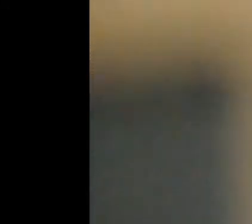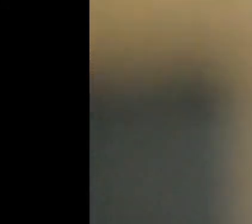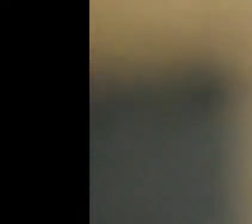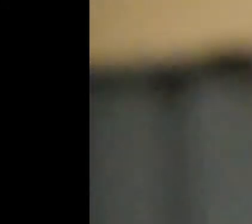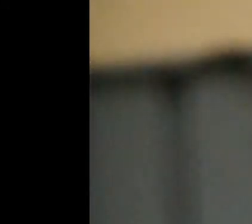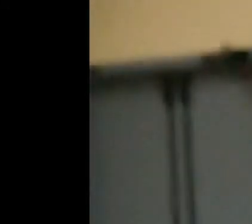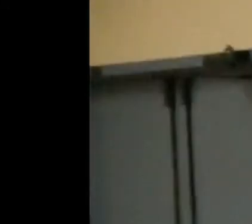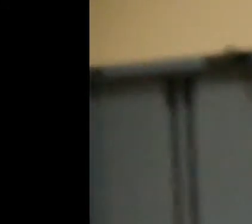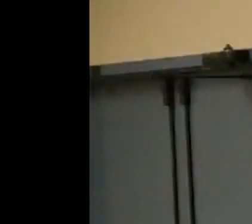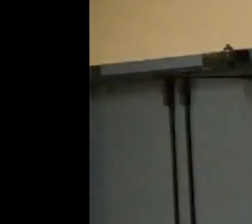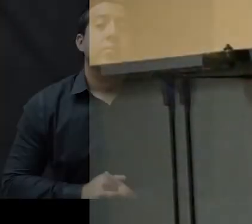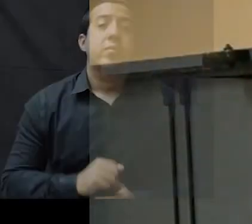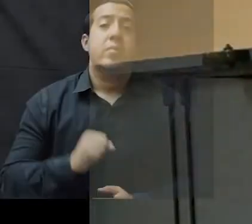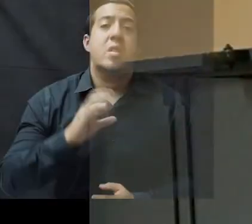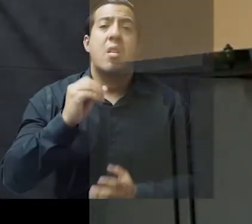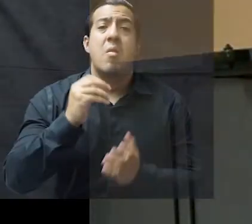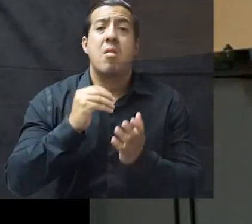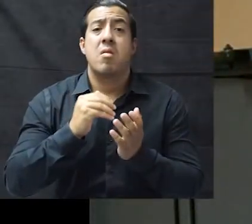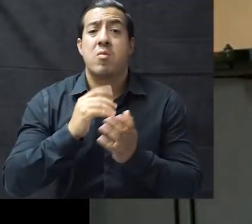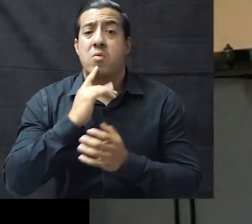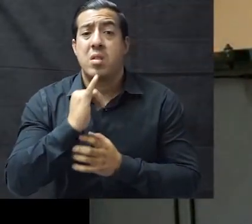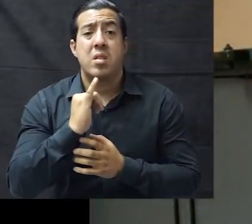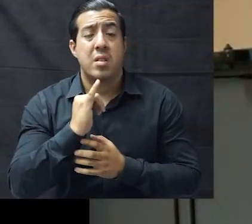through the mail. A lot of this stuff comes through the mail.